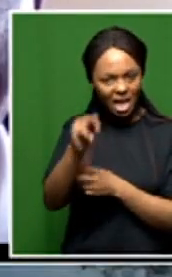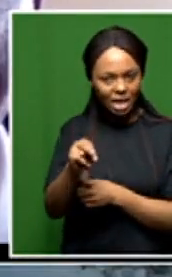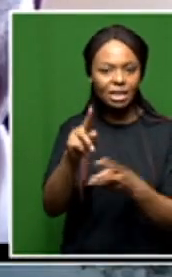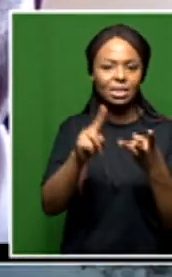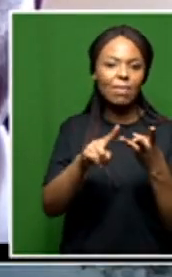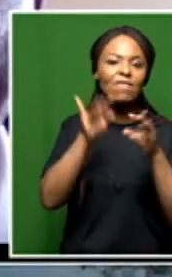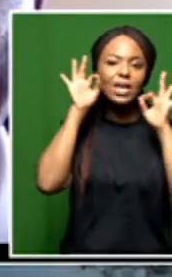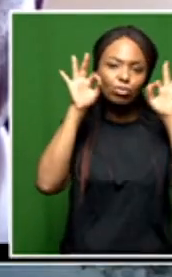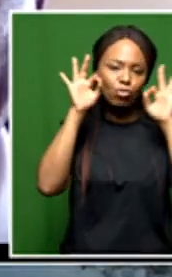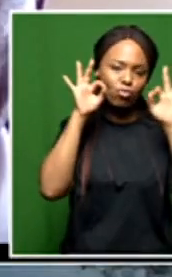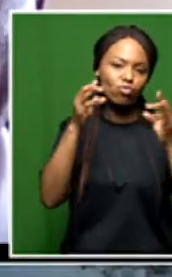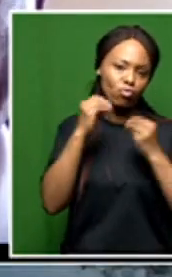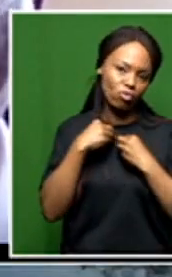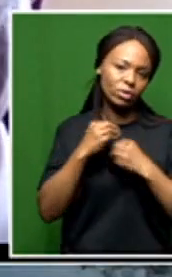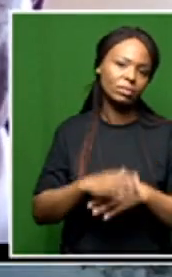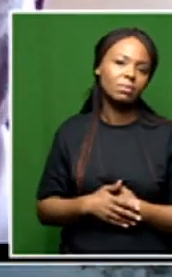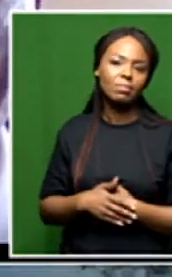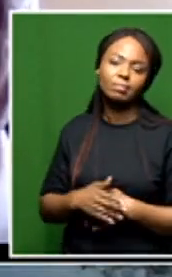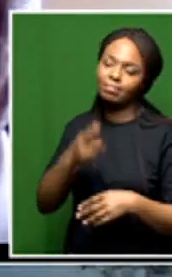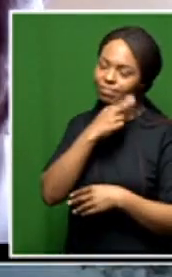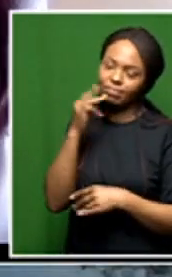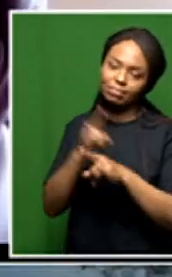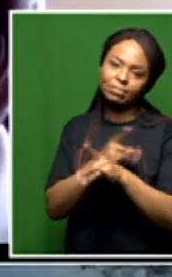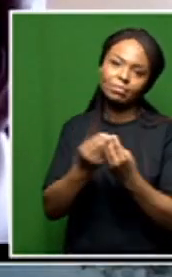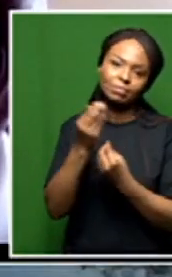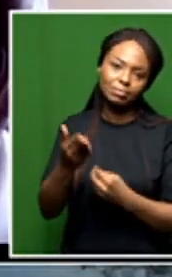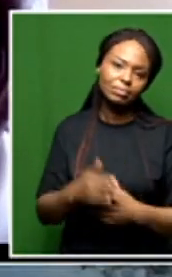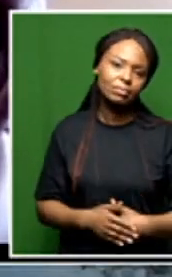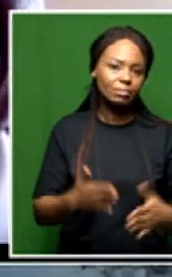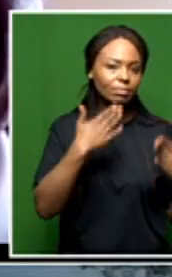Dumisani Dlamini, lovely chatting to you. Thank you so much for joining us. Thank you very much. Have a great day. You too. Thank you.